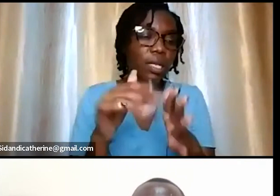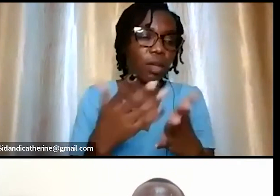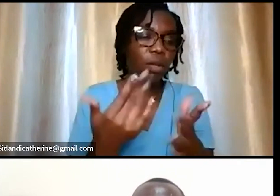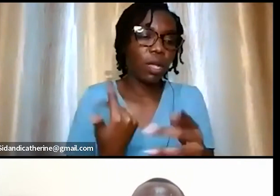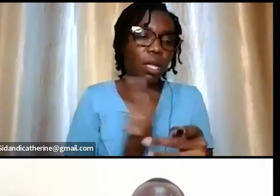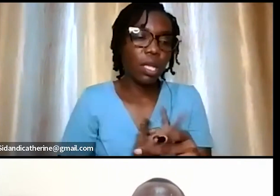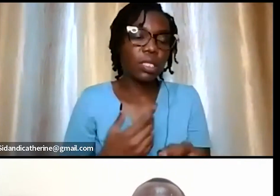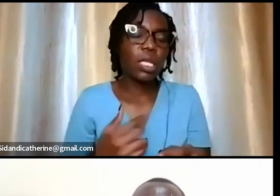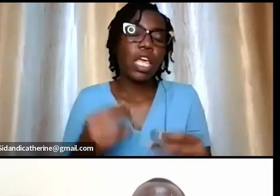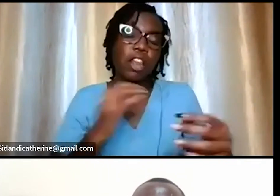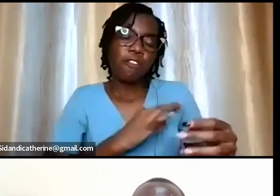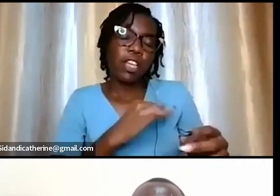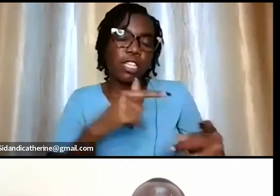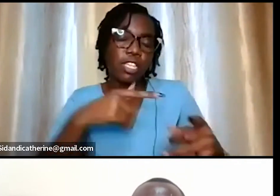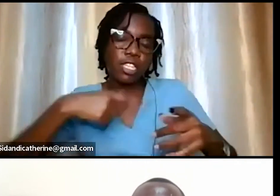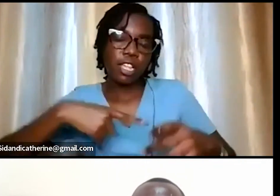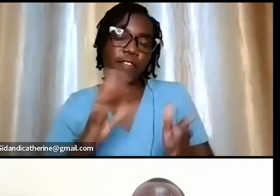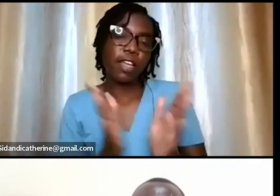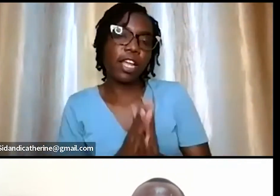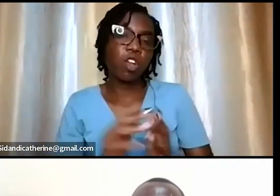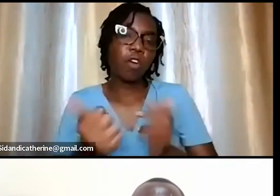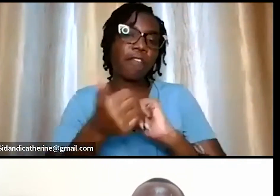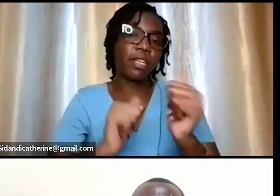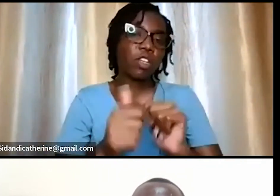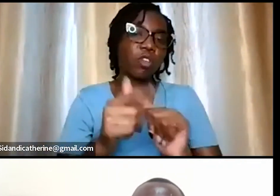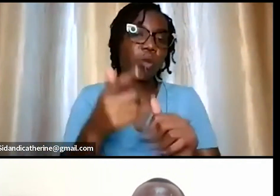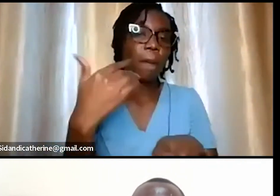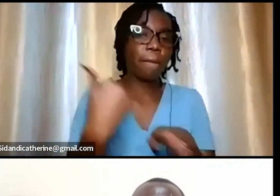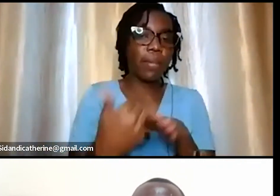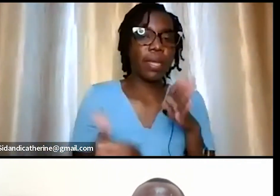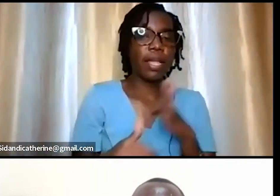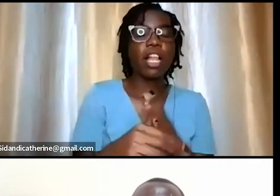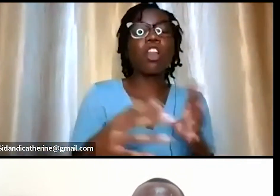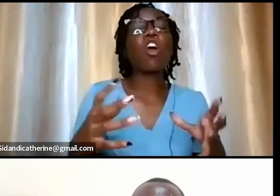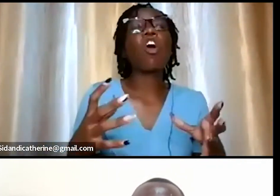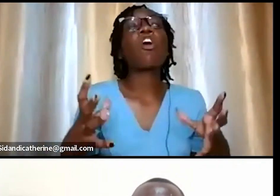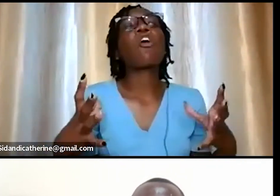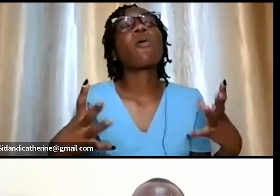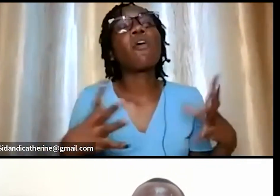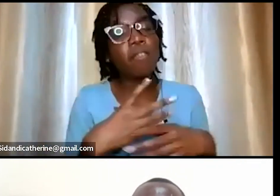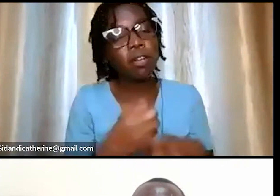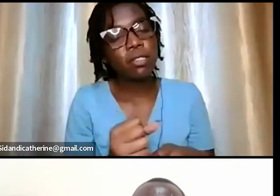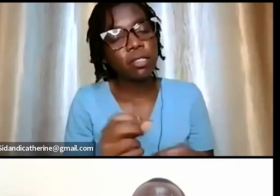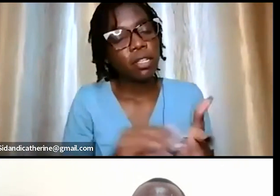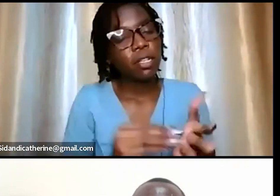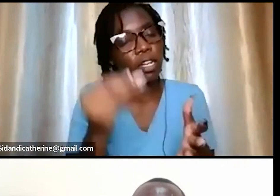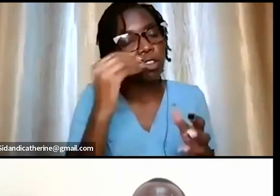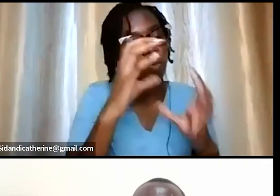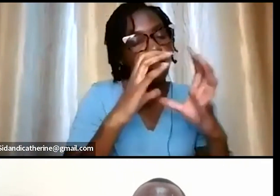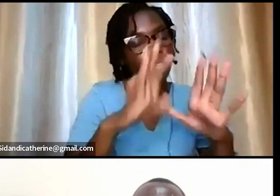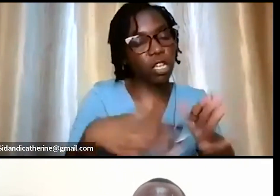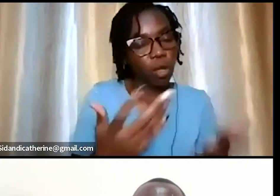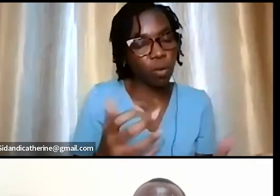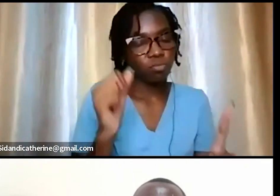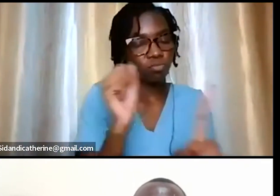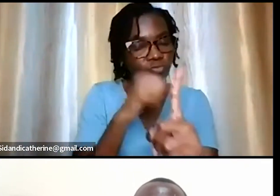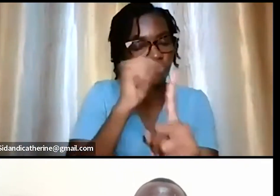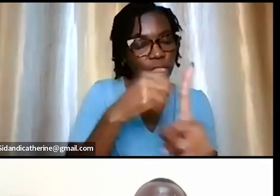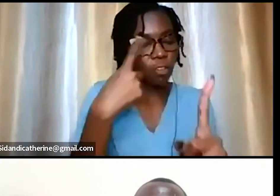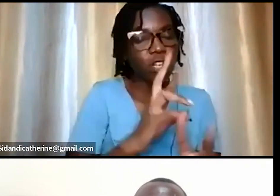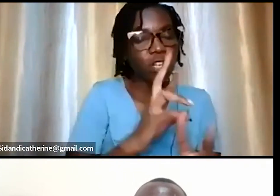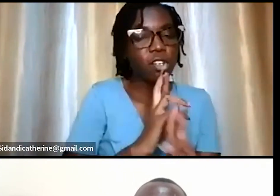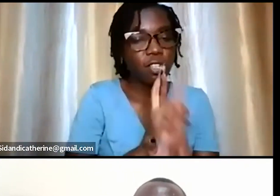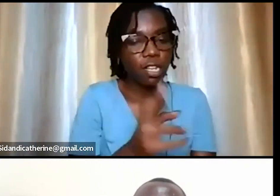in your competence, and then you build your confidence, learn how to communicate, learn how to lobby for your results, learn how to